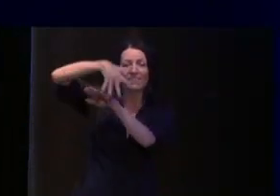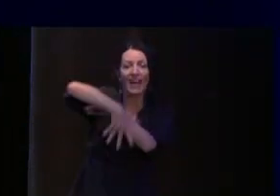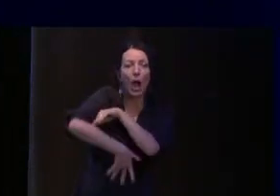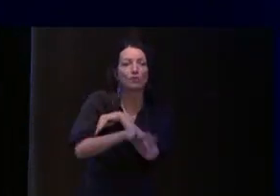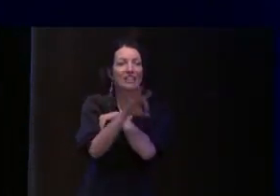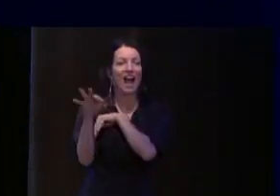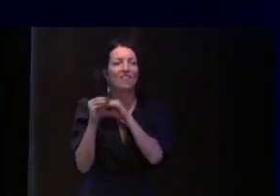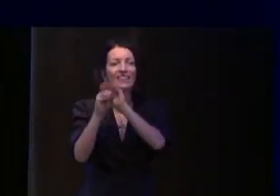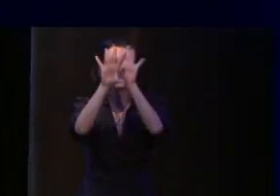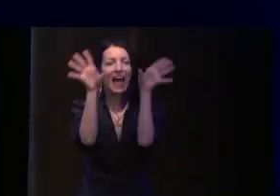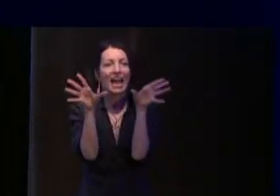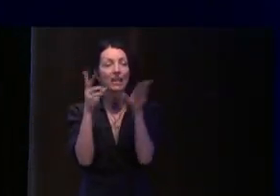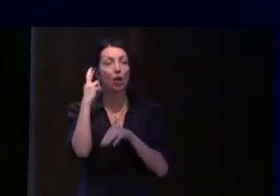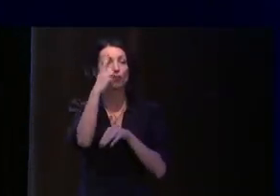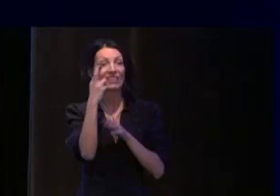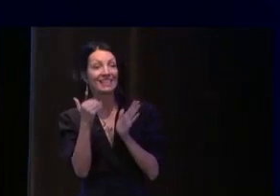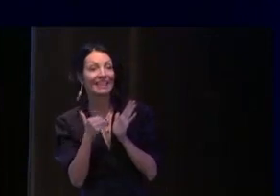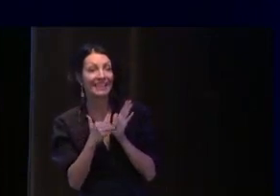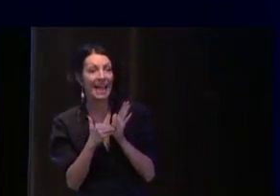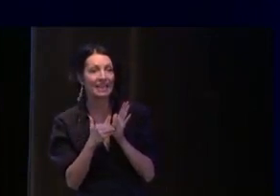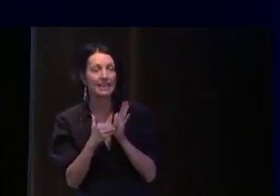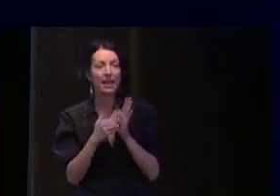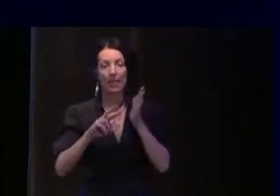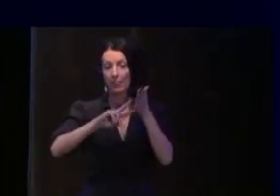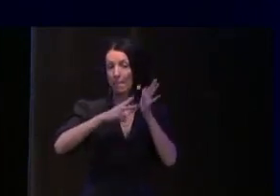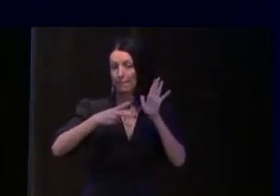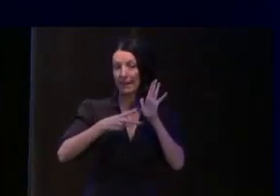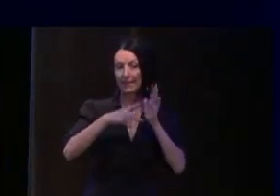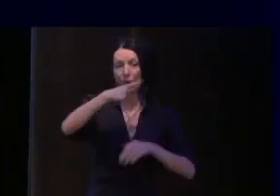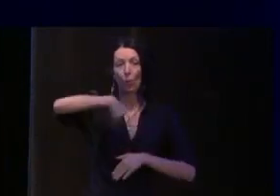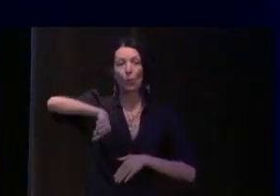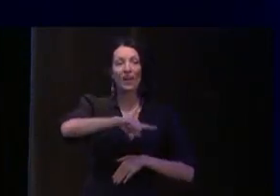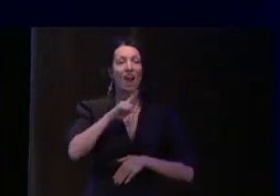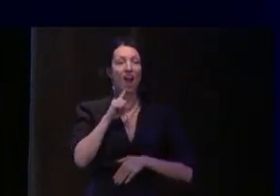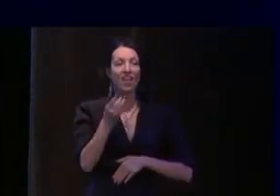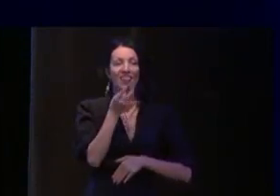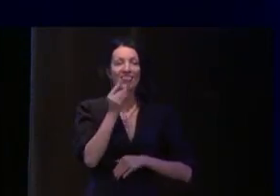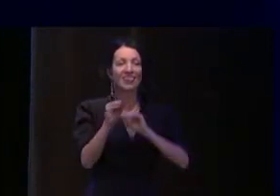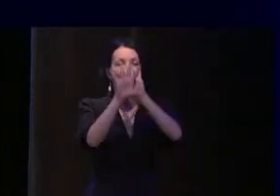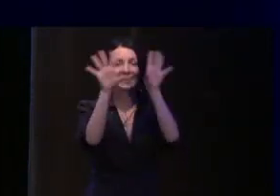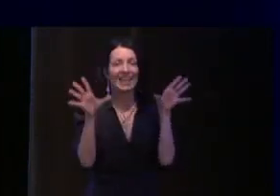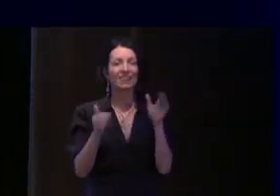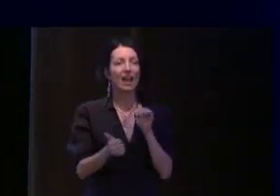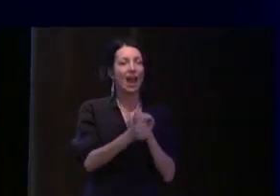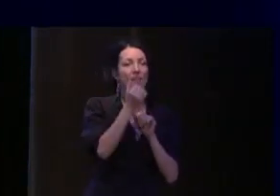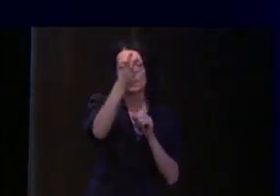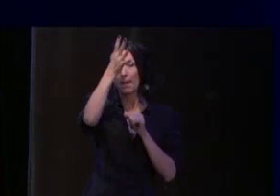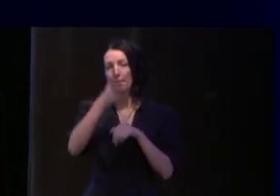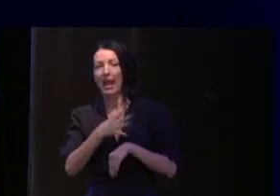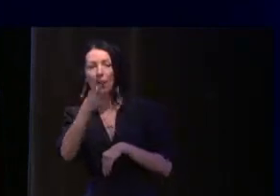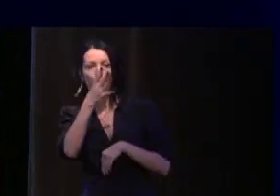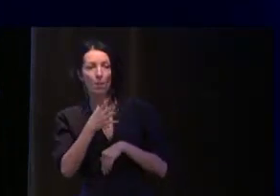the realization again of the meaning of we are the light that lights up every man, every woman, every being that comes to the